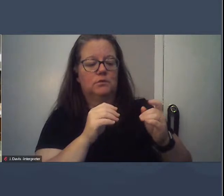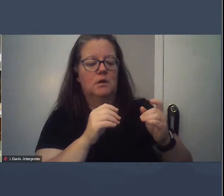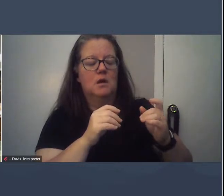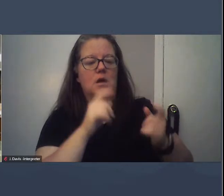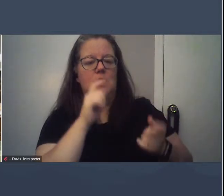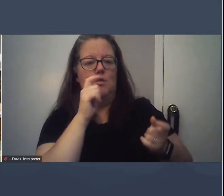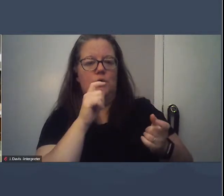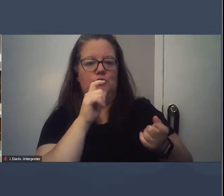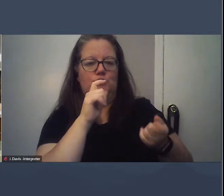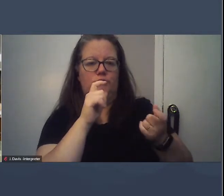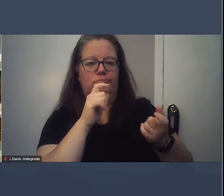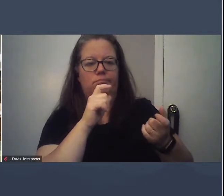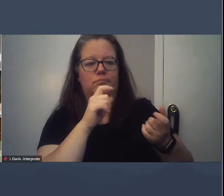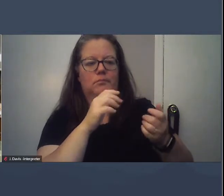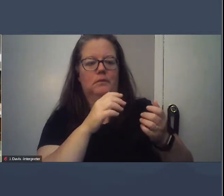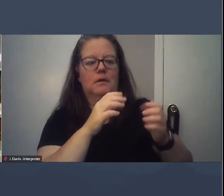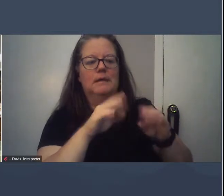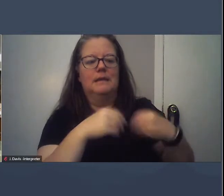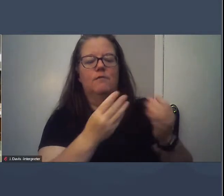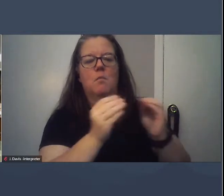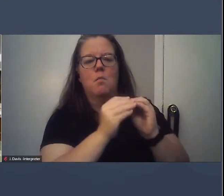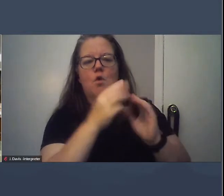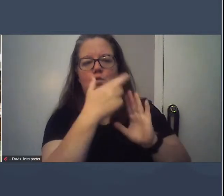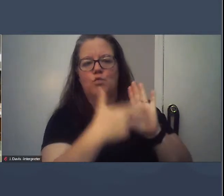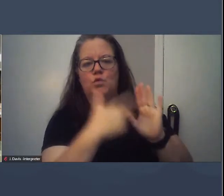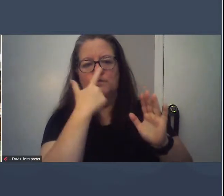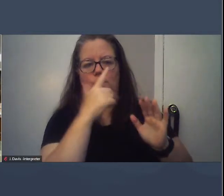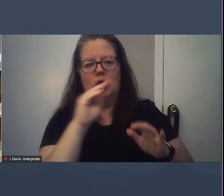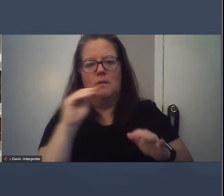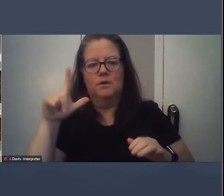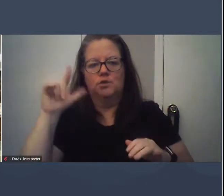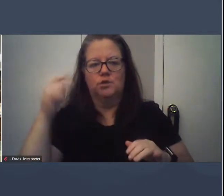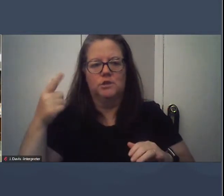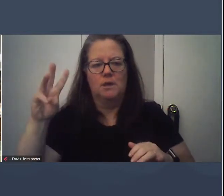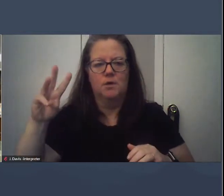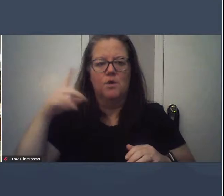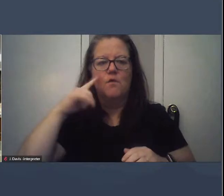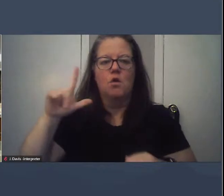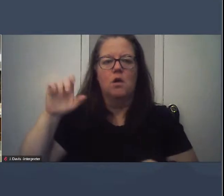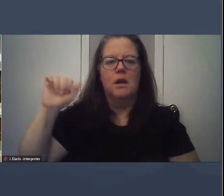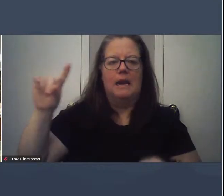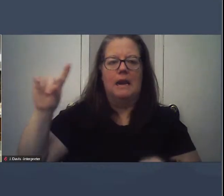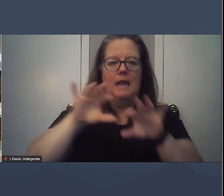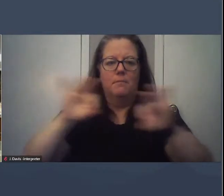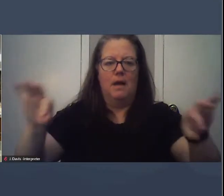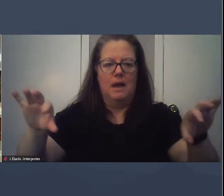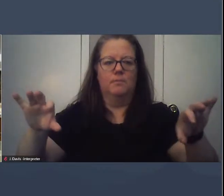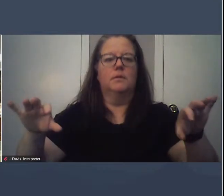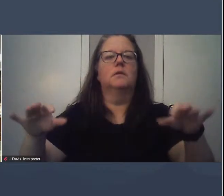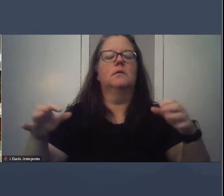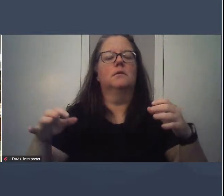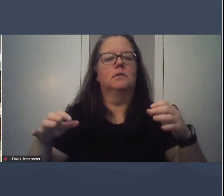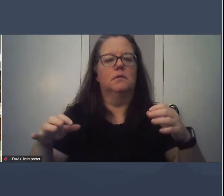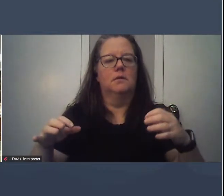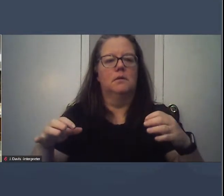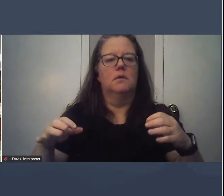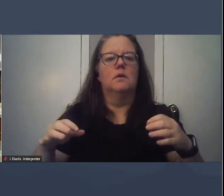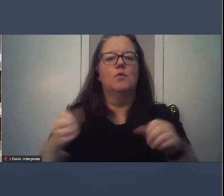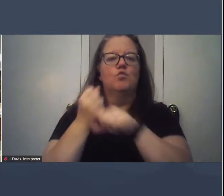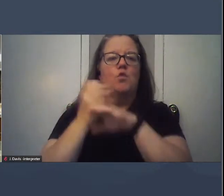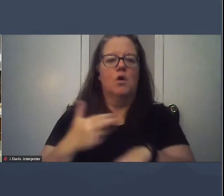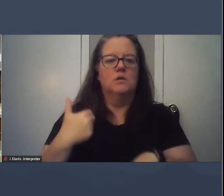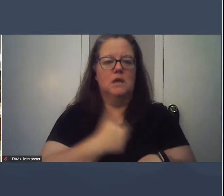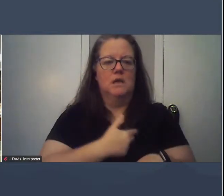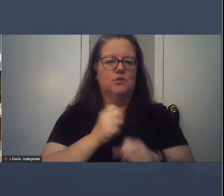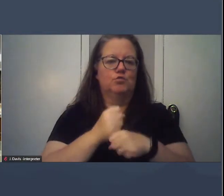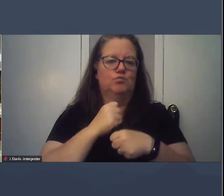do as far as with testing and also with lead line replacements. Okay. So it's going to probably force us to have to make some changes with